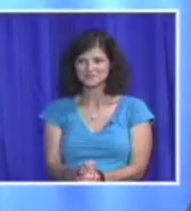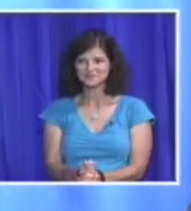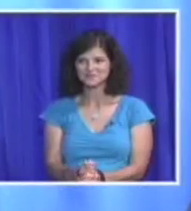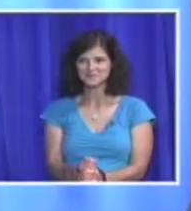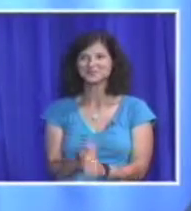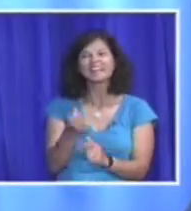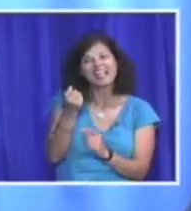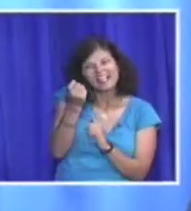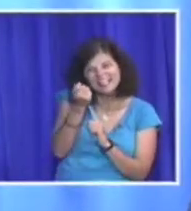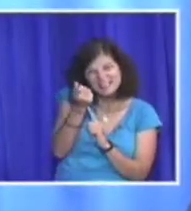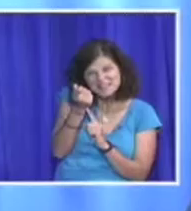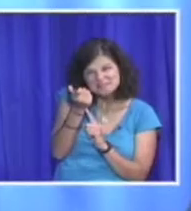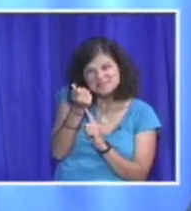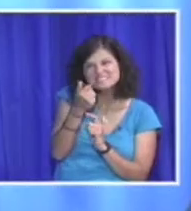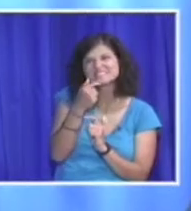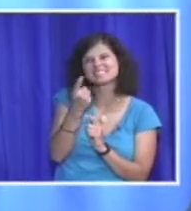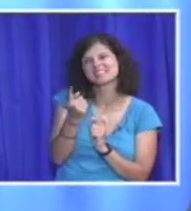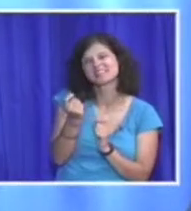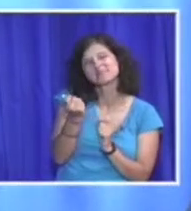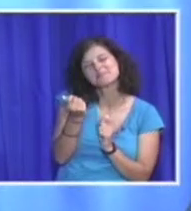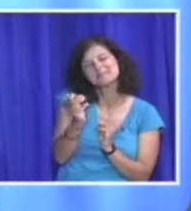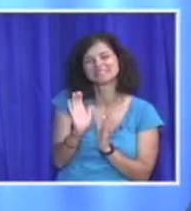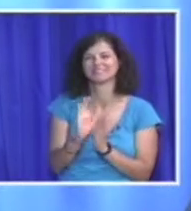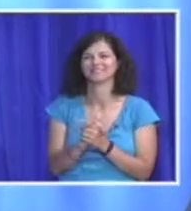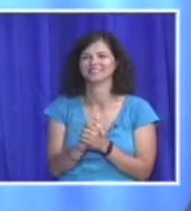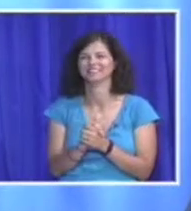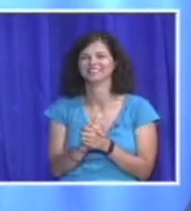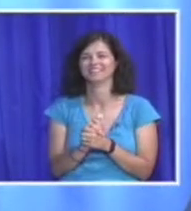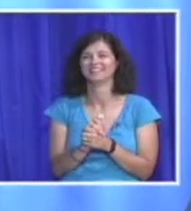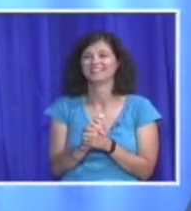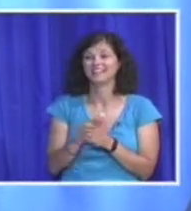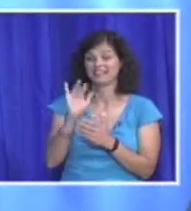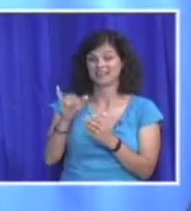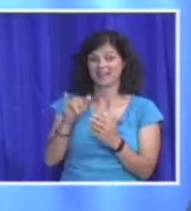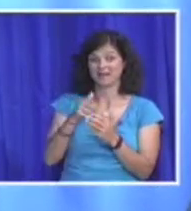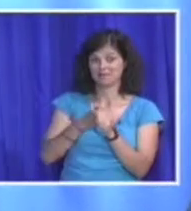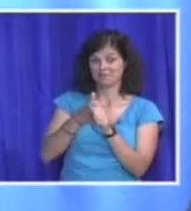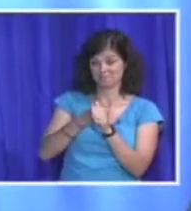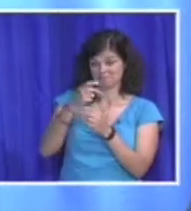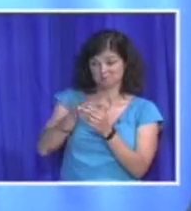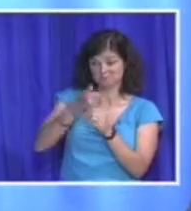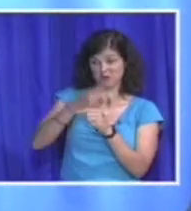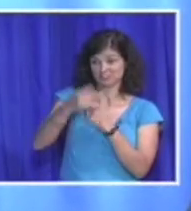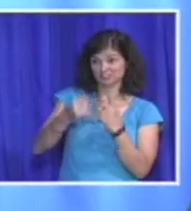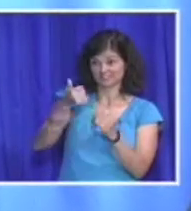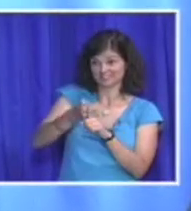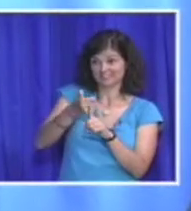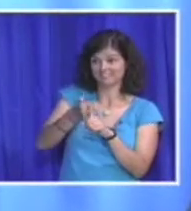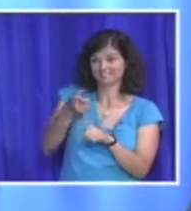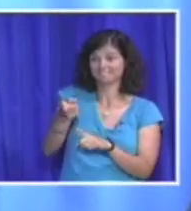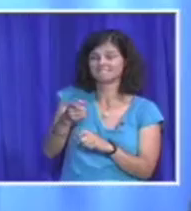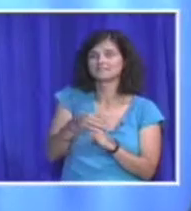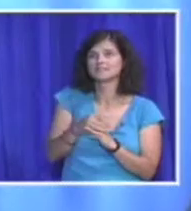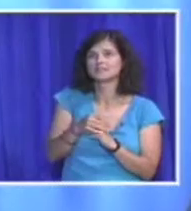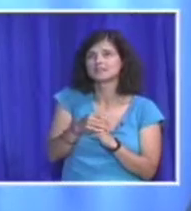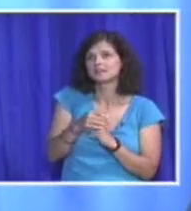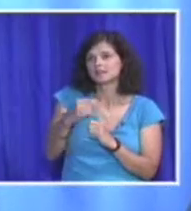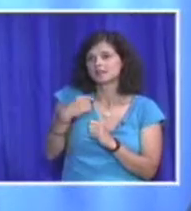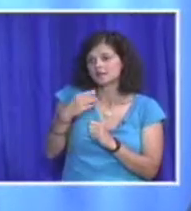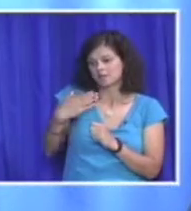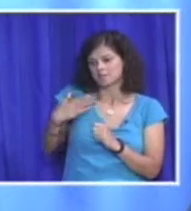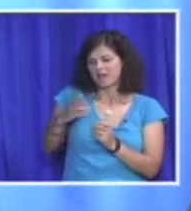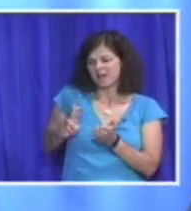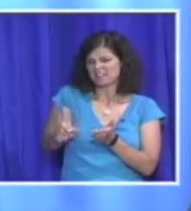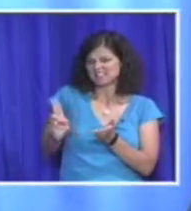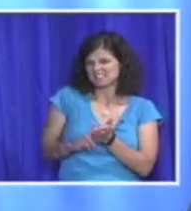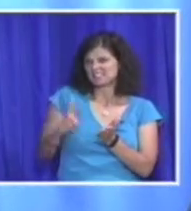a little bit. I can tell you a little bit about it. It's, uh, so the project will, I'll be doing, um, a piece of my signature